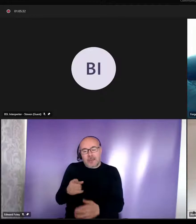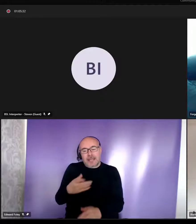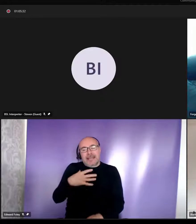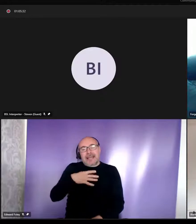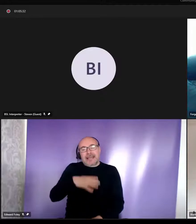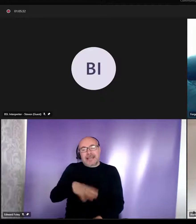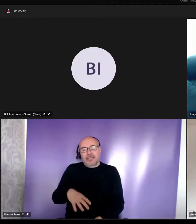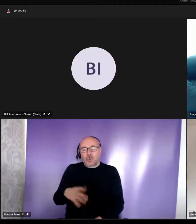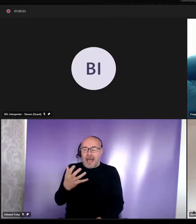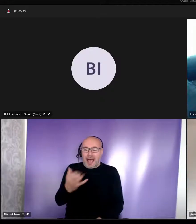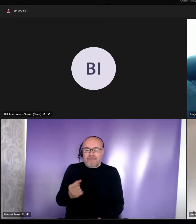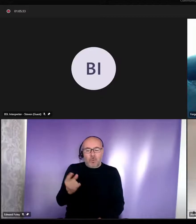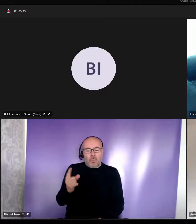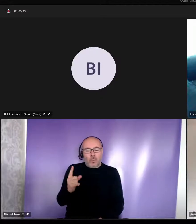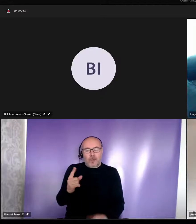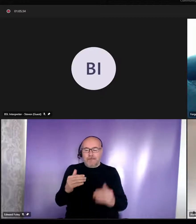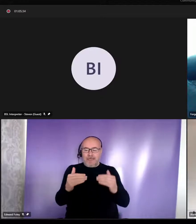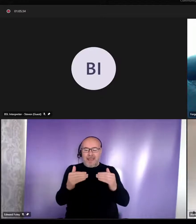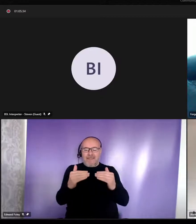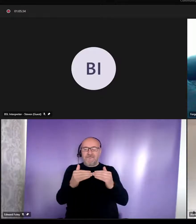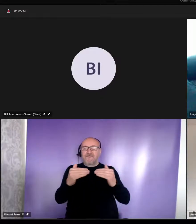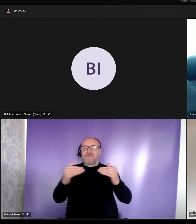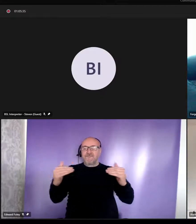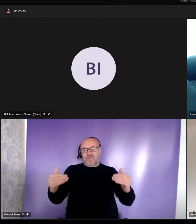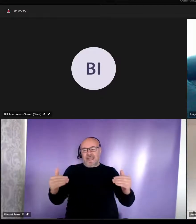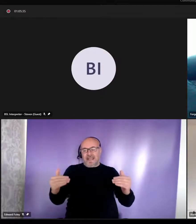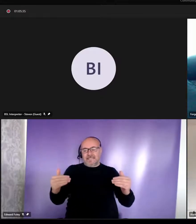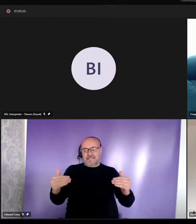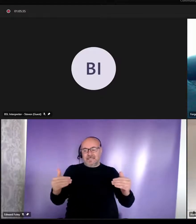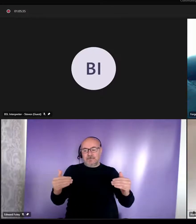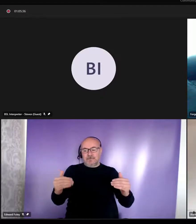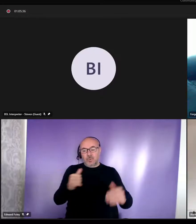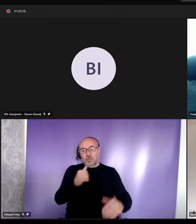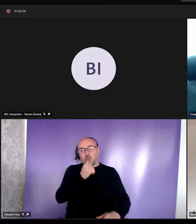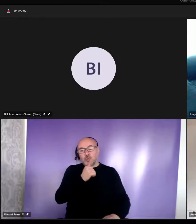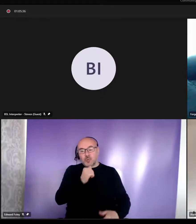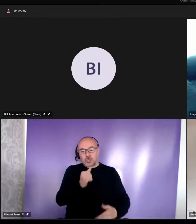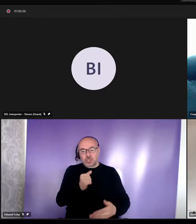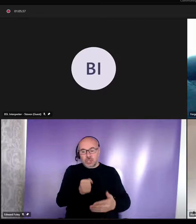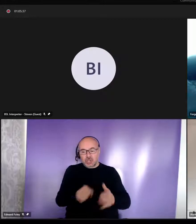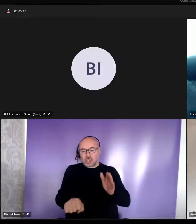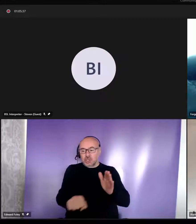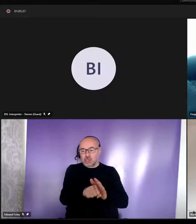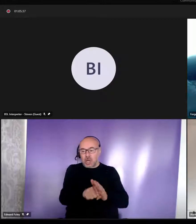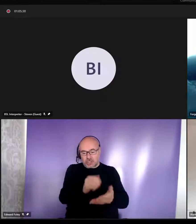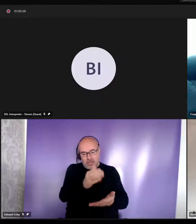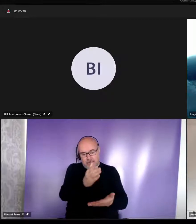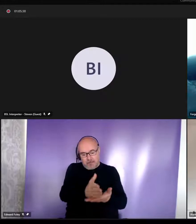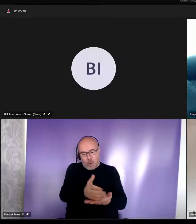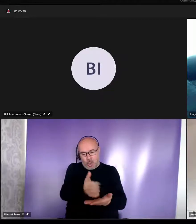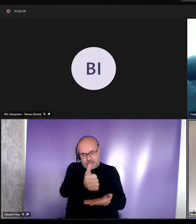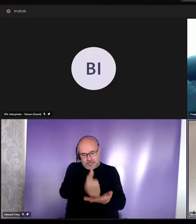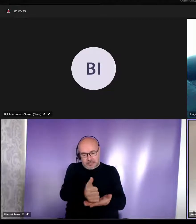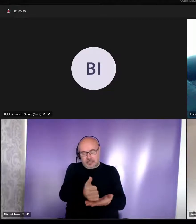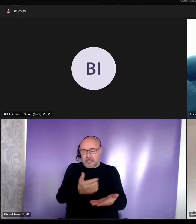equity. Sorry, I can not get my words right there, but fairness in using the spaces. So I'm happy to take that away, Chair.